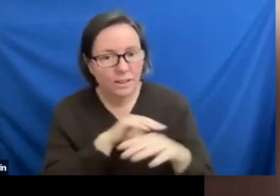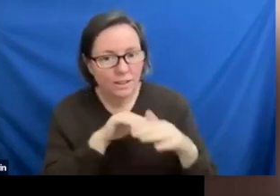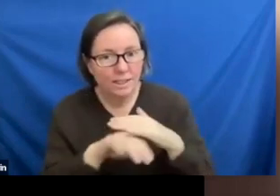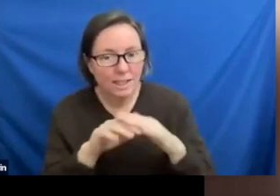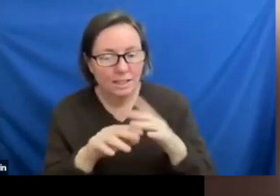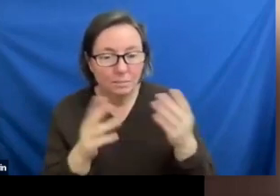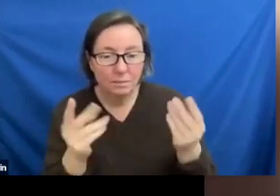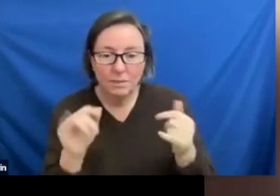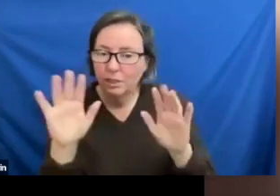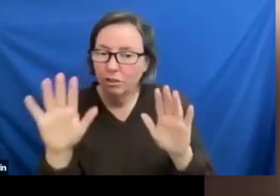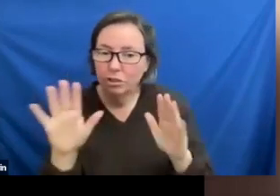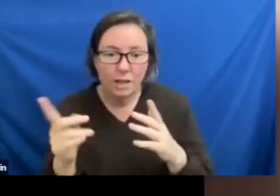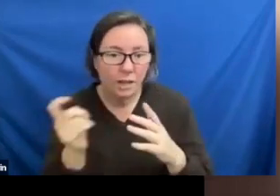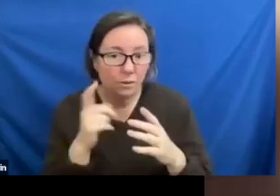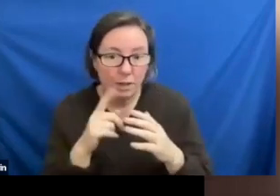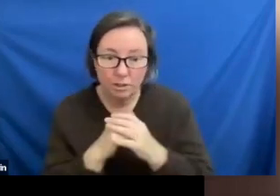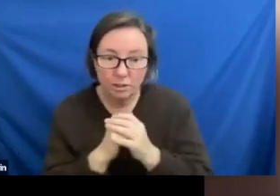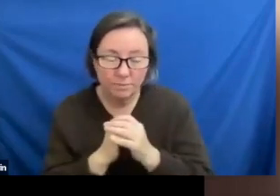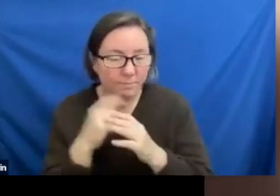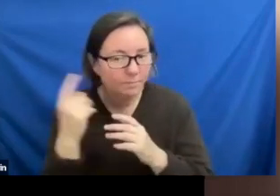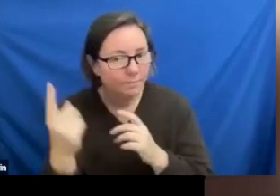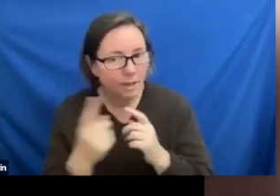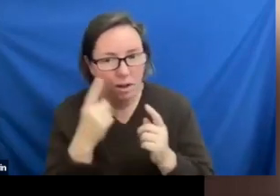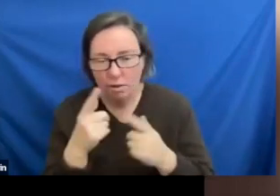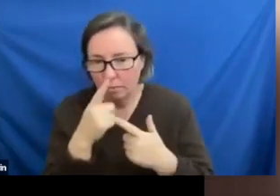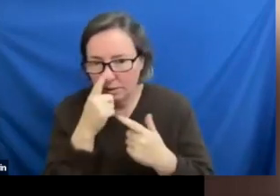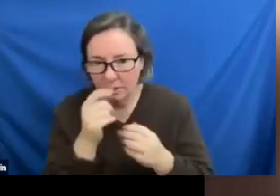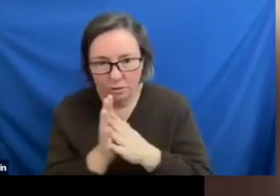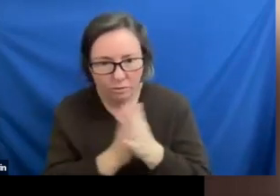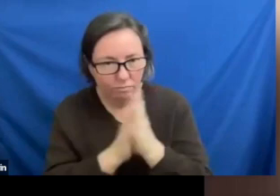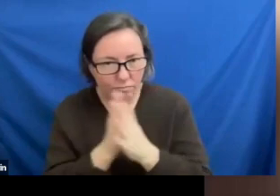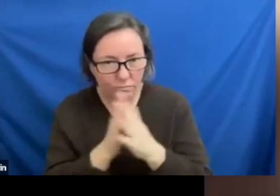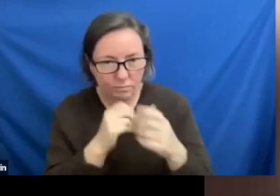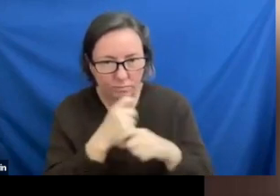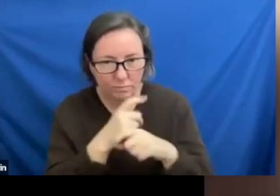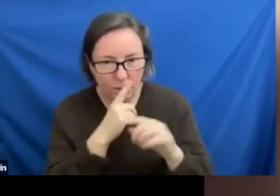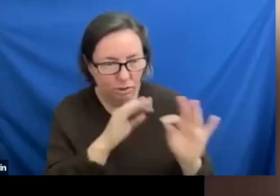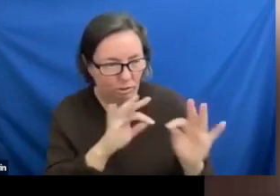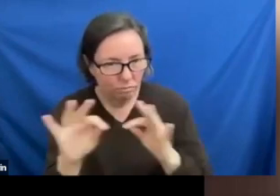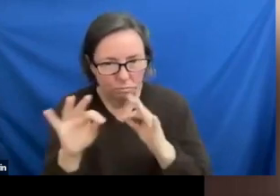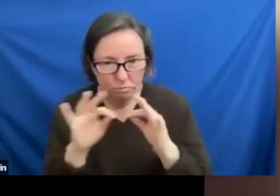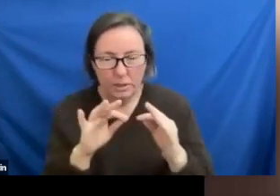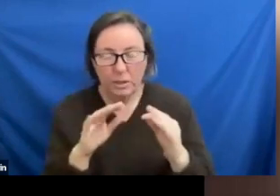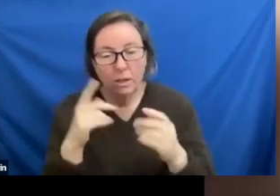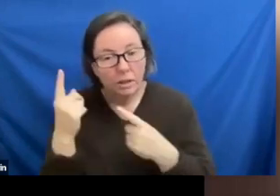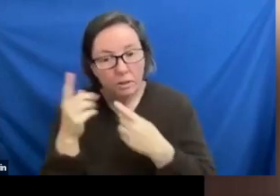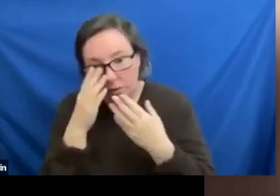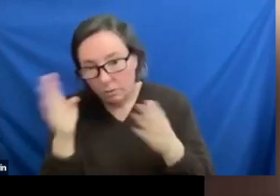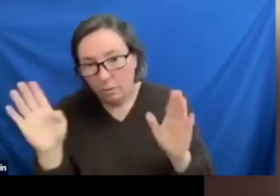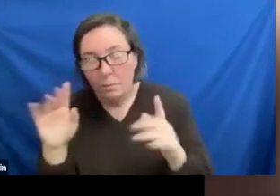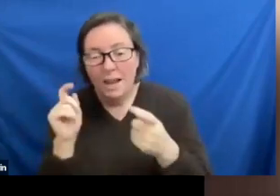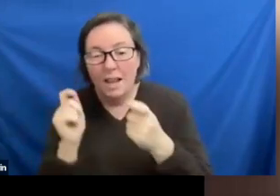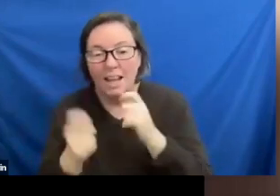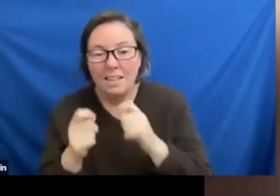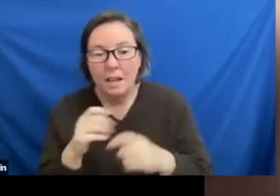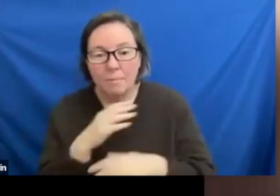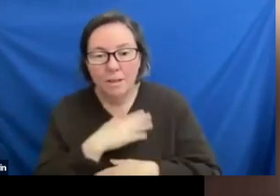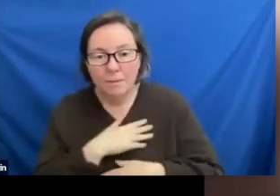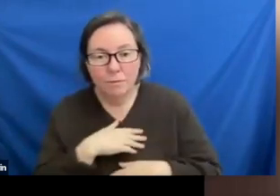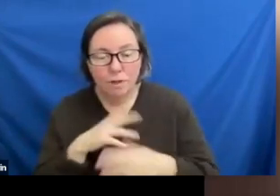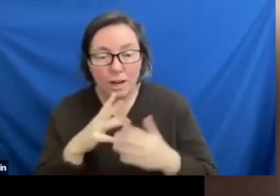great question, and we're obviously interested in adaptive recreational programming. So we